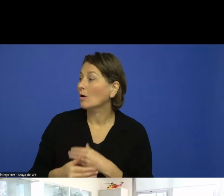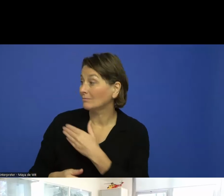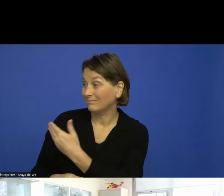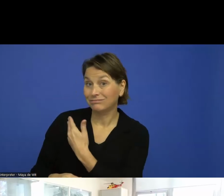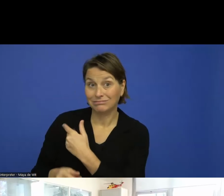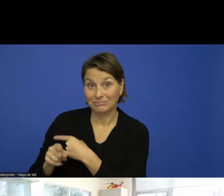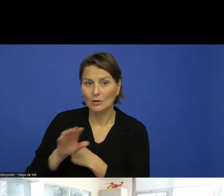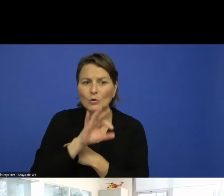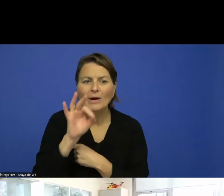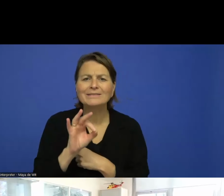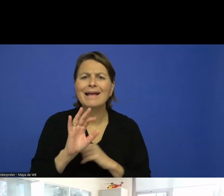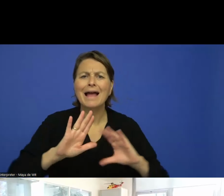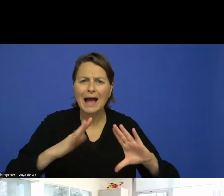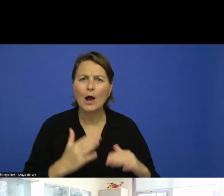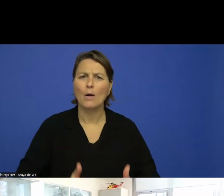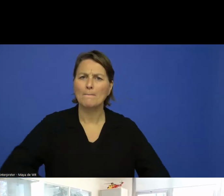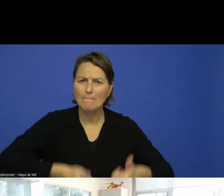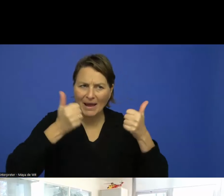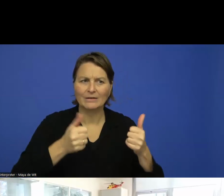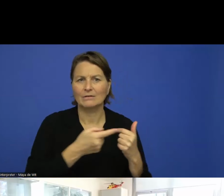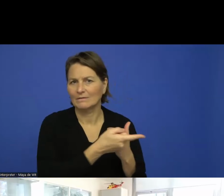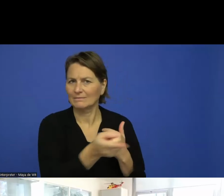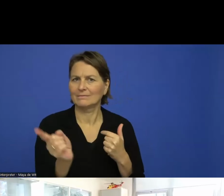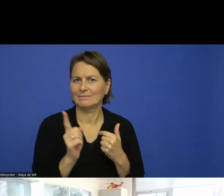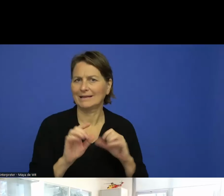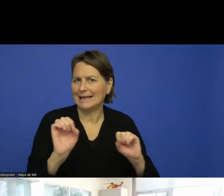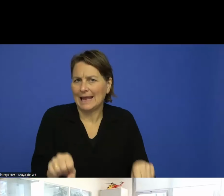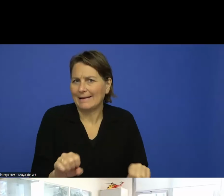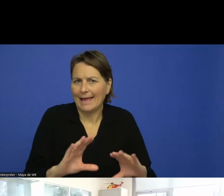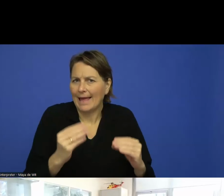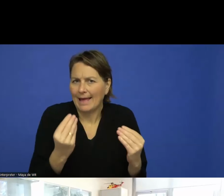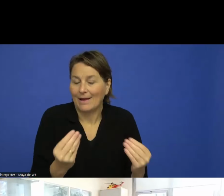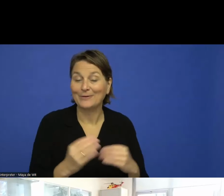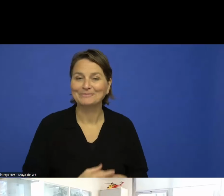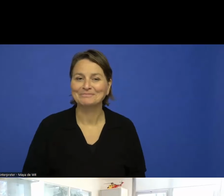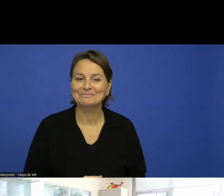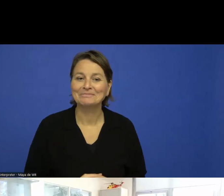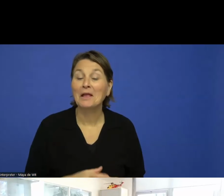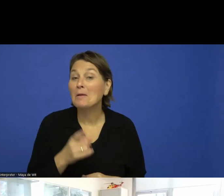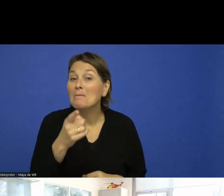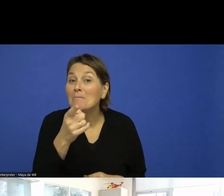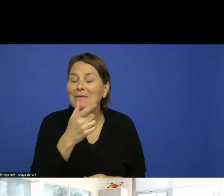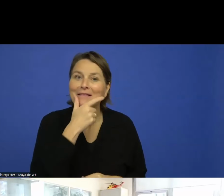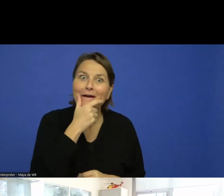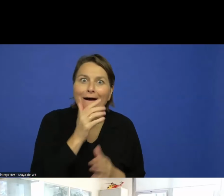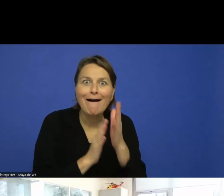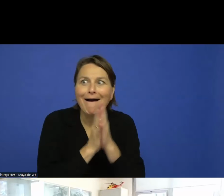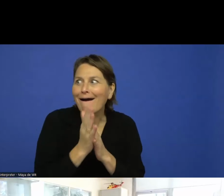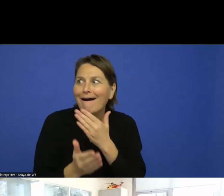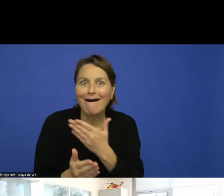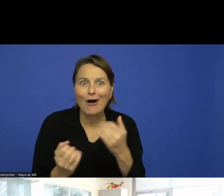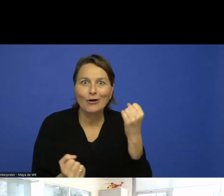can we do it better? And you might be excited by this sort of car, a Jaguar,